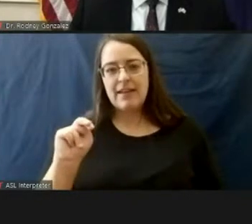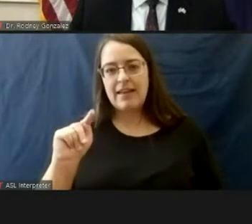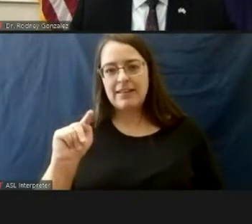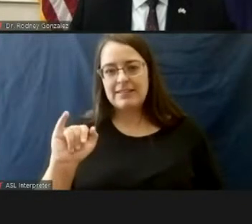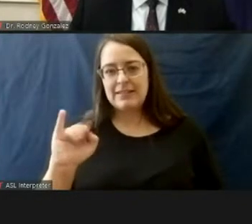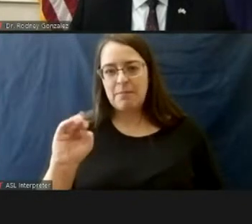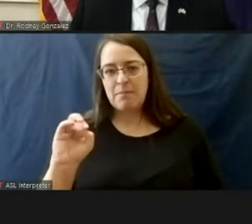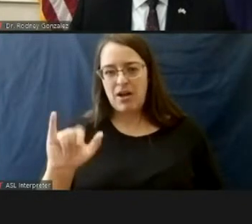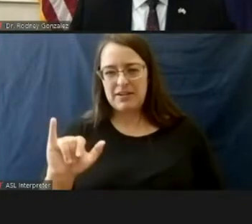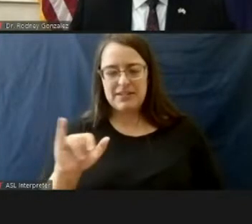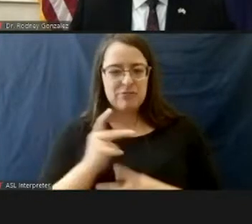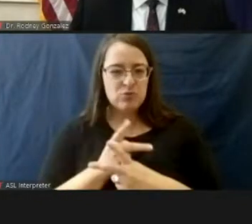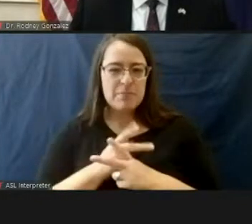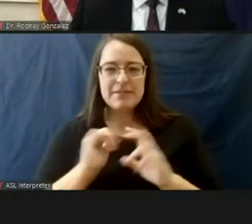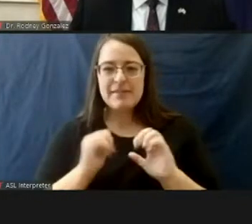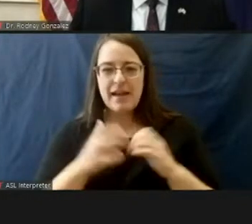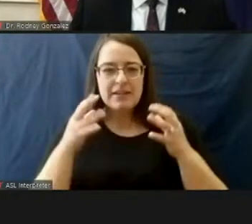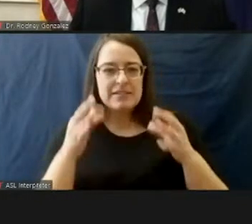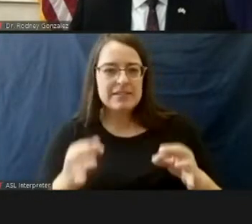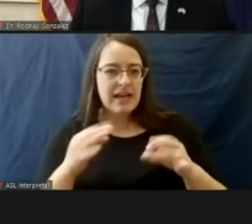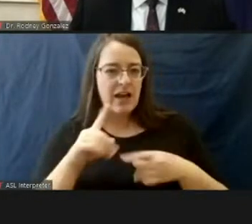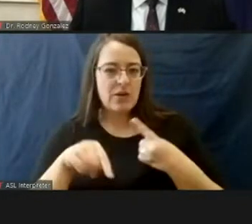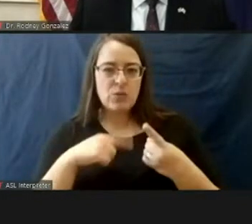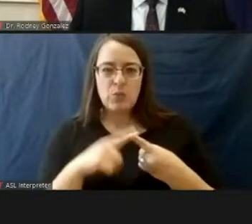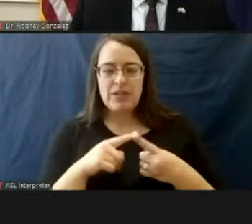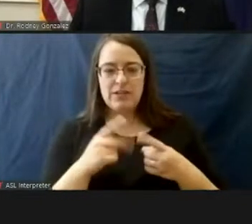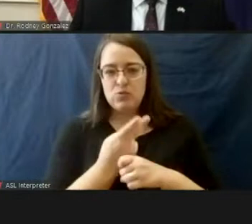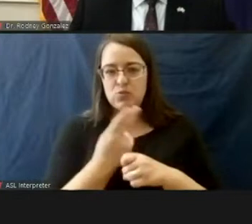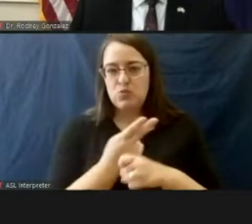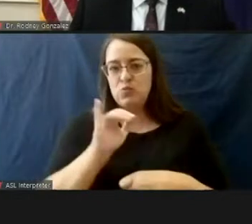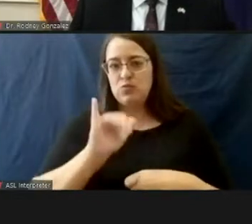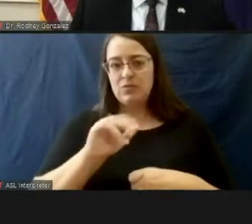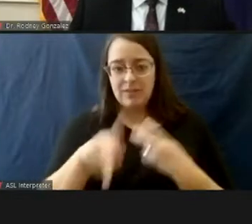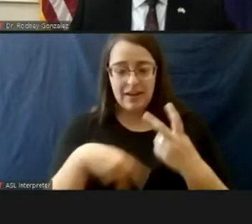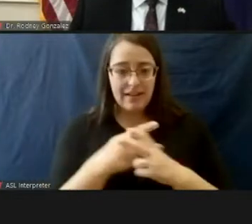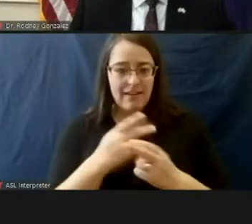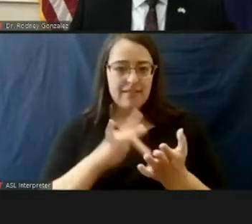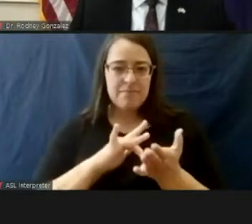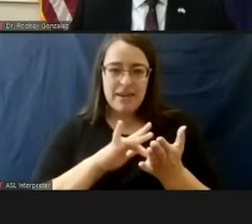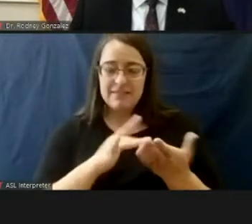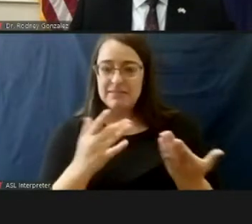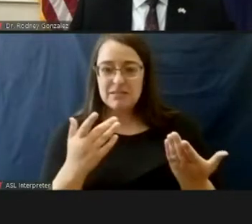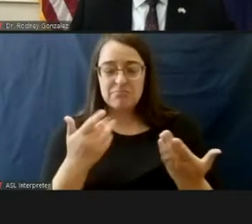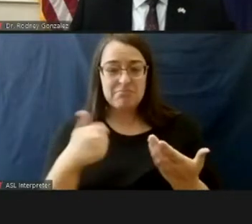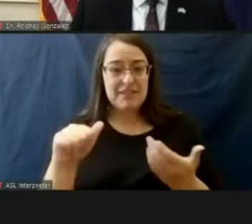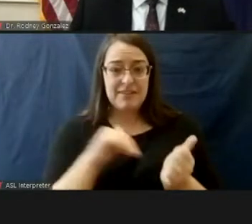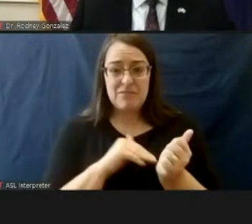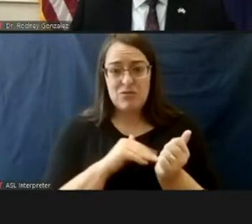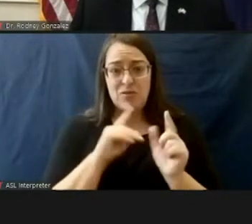you decide when to go to those type of treatments? Any of the doctors can answer.